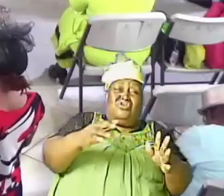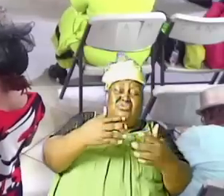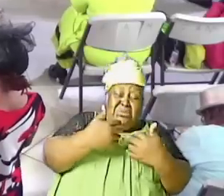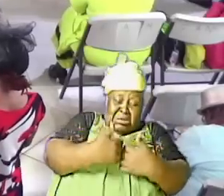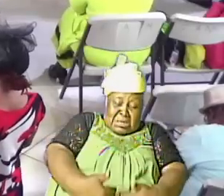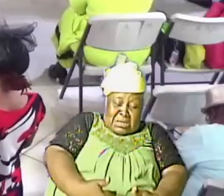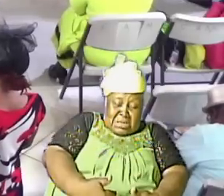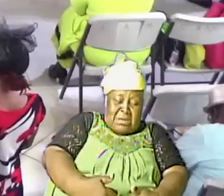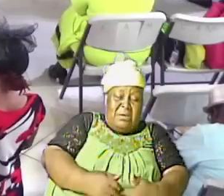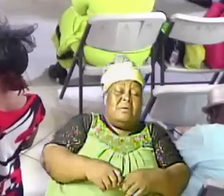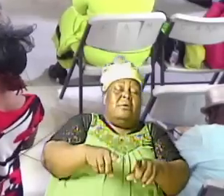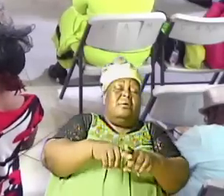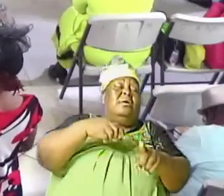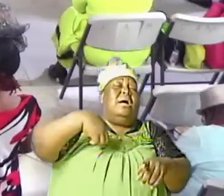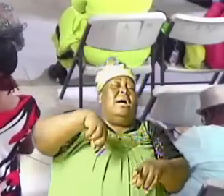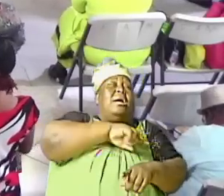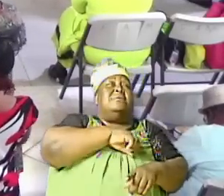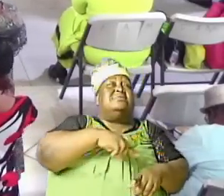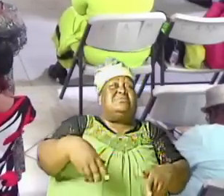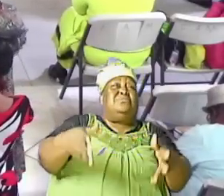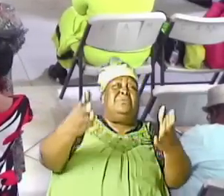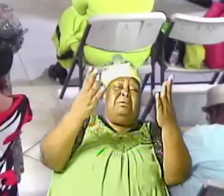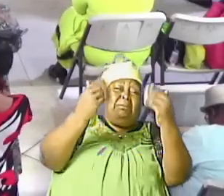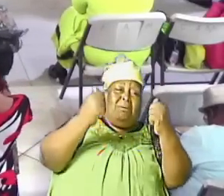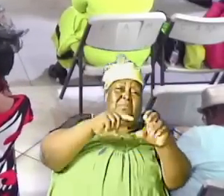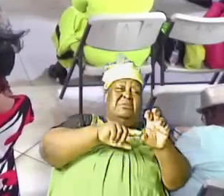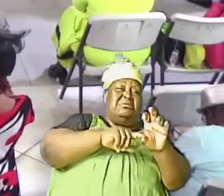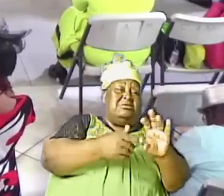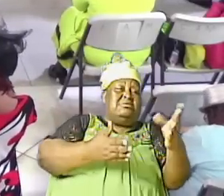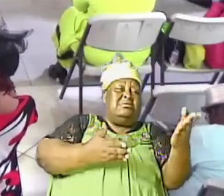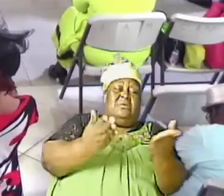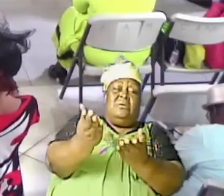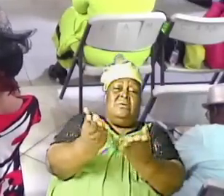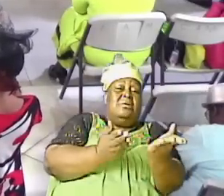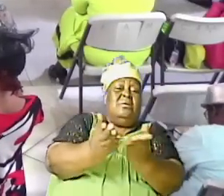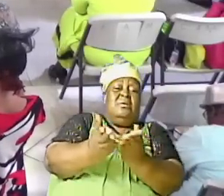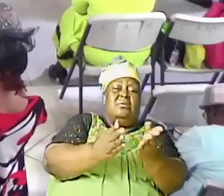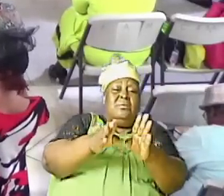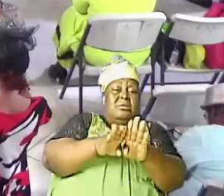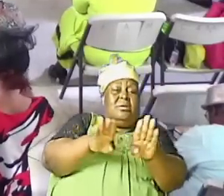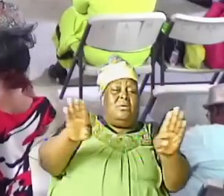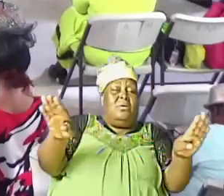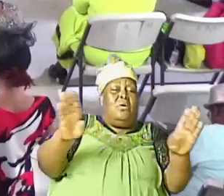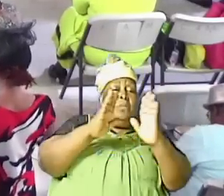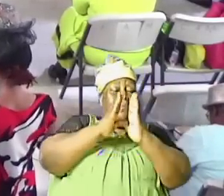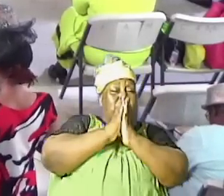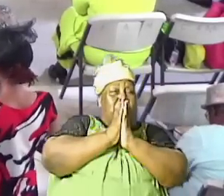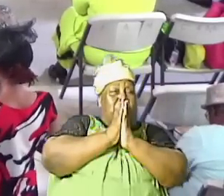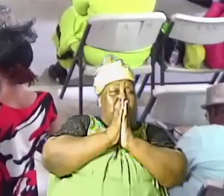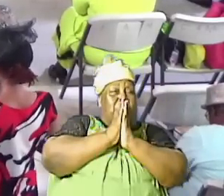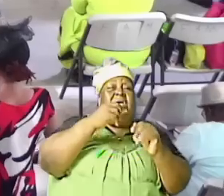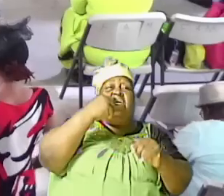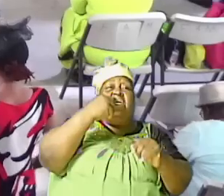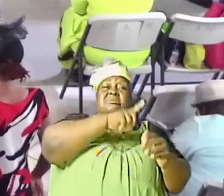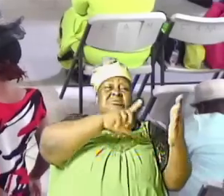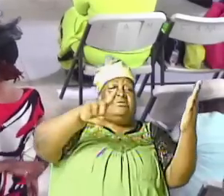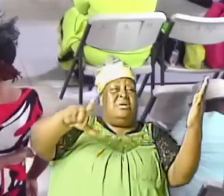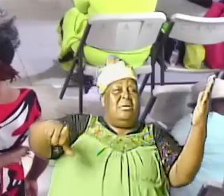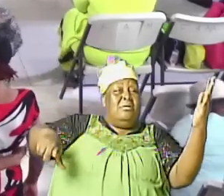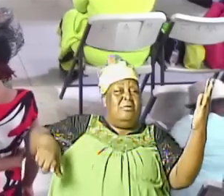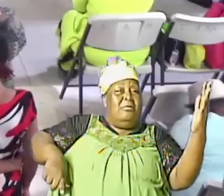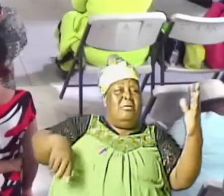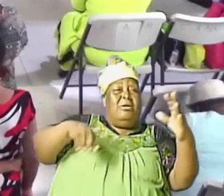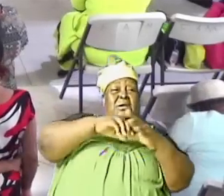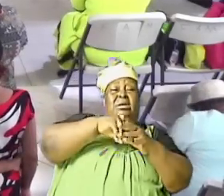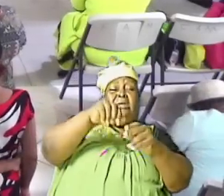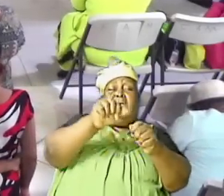And God, as we come to the starting of our service with an open prayer, we're saying, Lord, have your way in each and